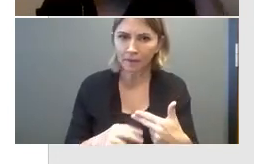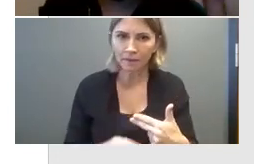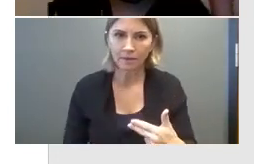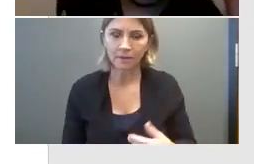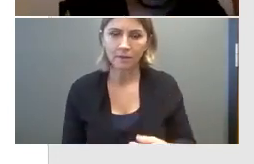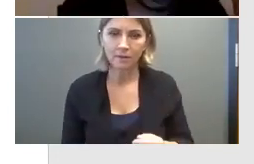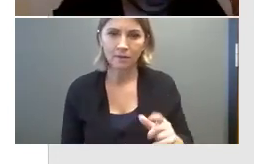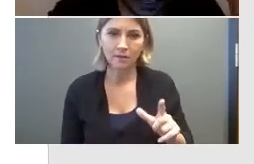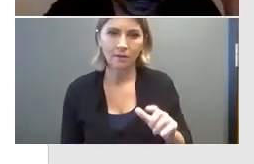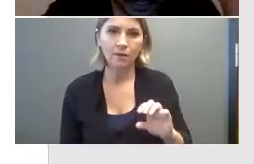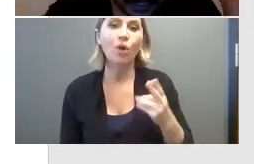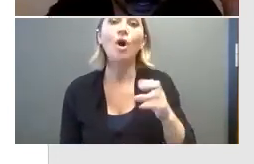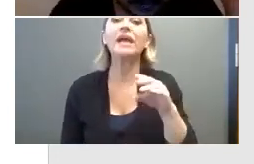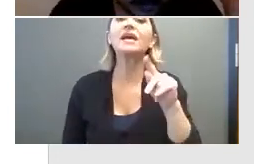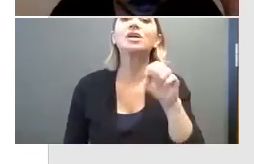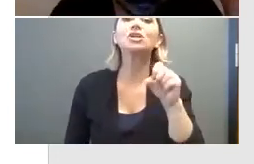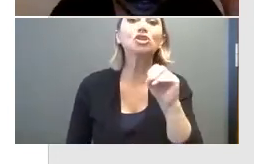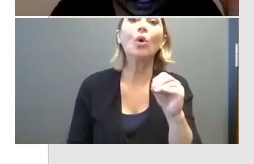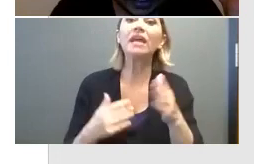Ah, cool. So Taha,